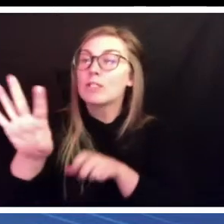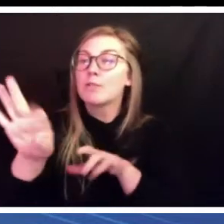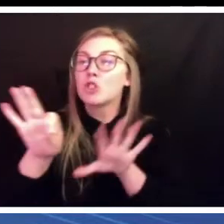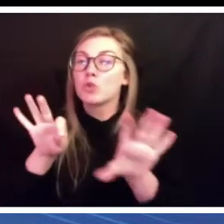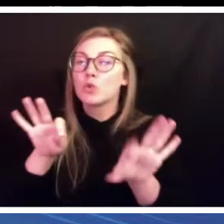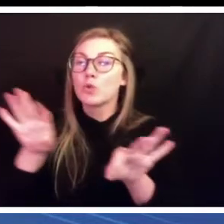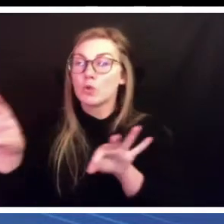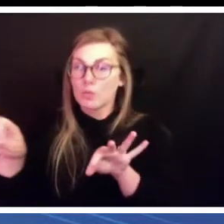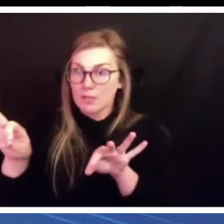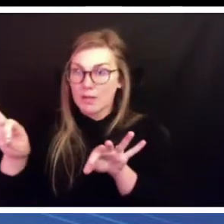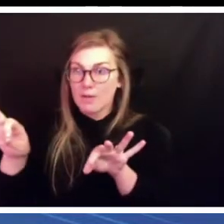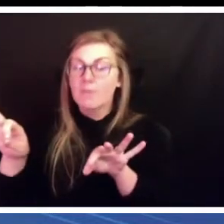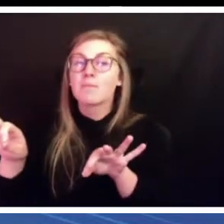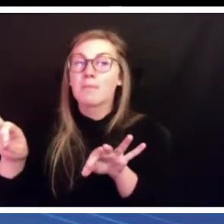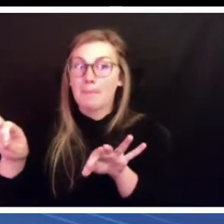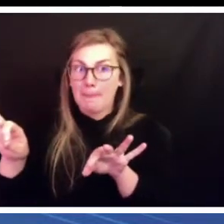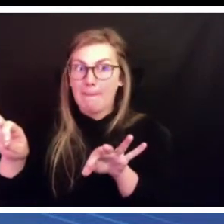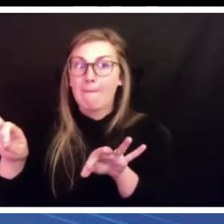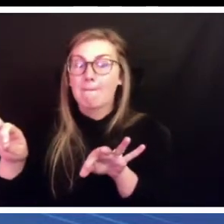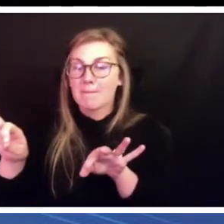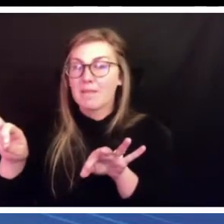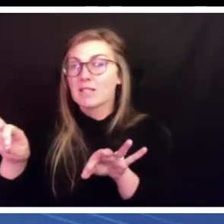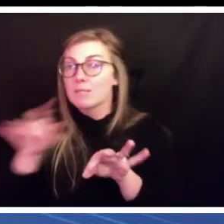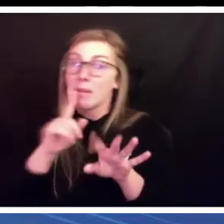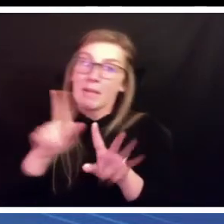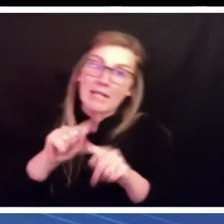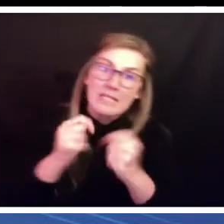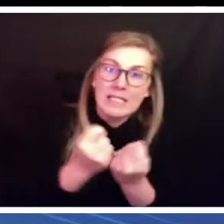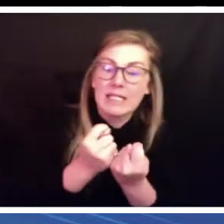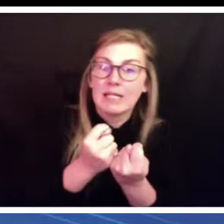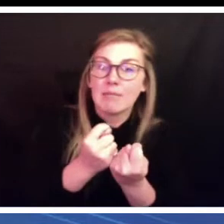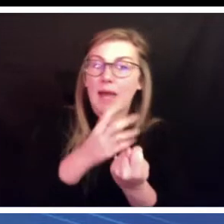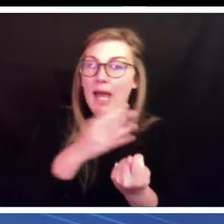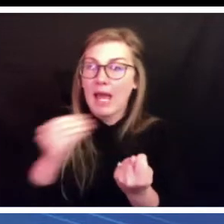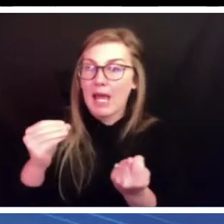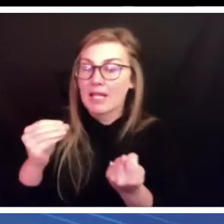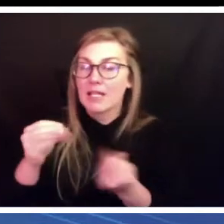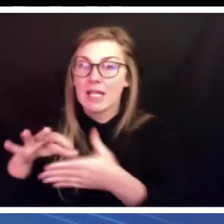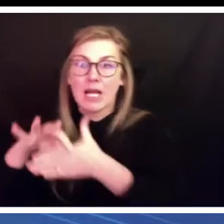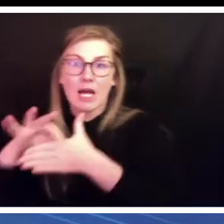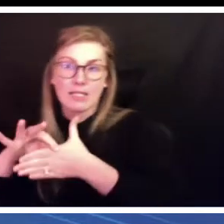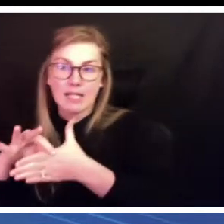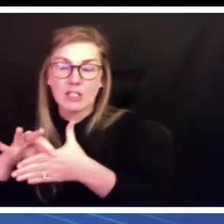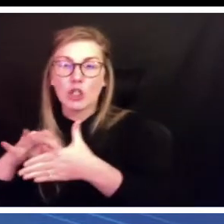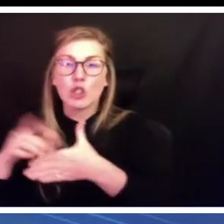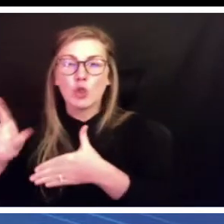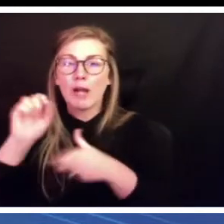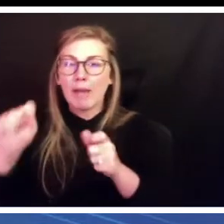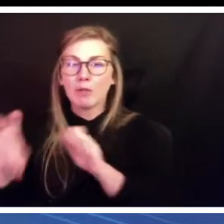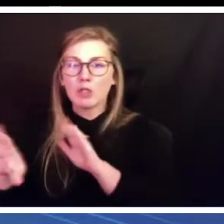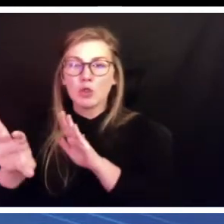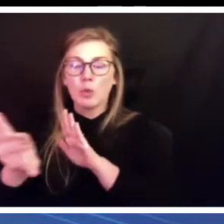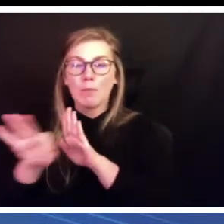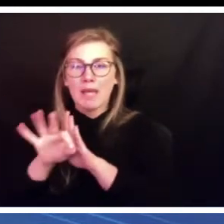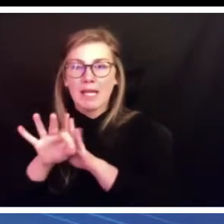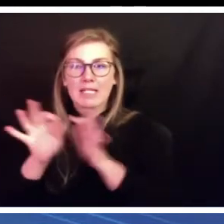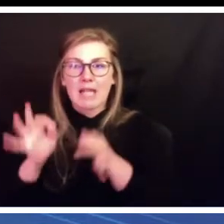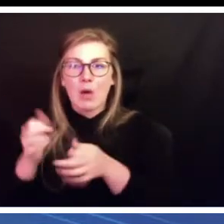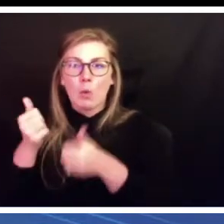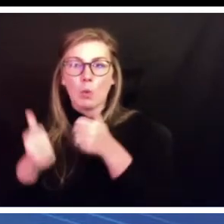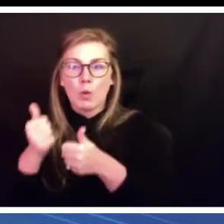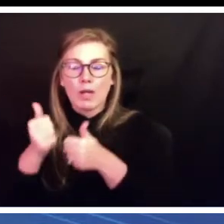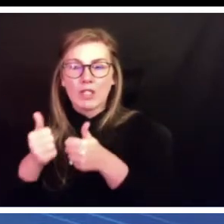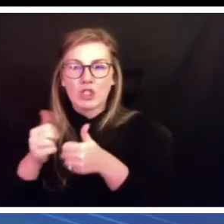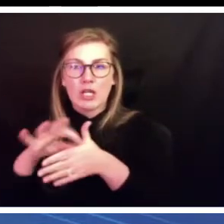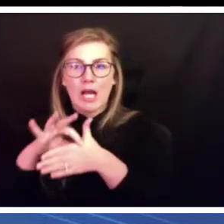the team associated with it, but also the content itself, what you feel your voice is best suited for, um, how did you kind of